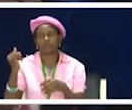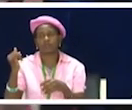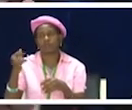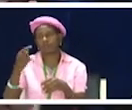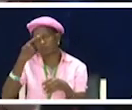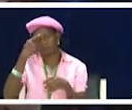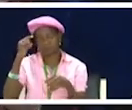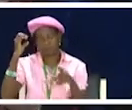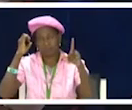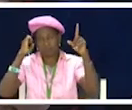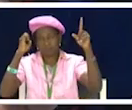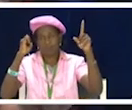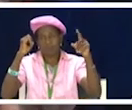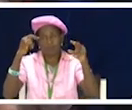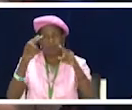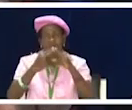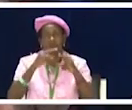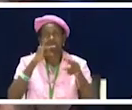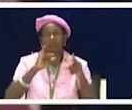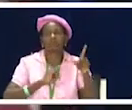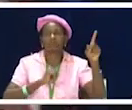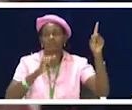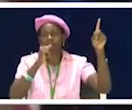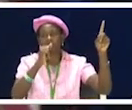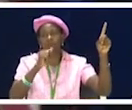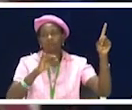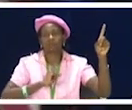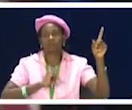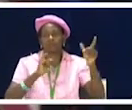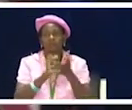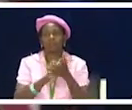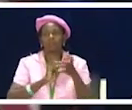Because his name is I Am That I Am.